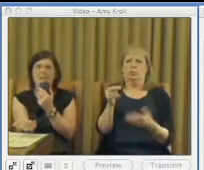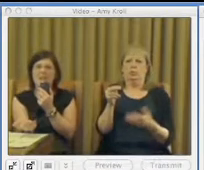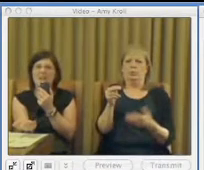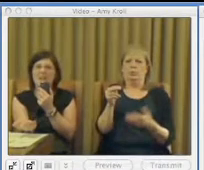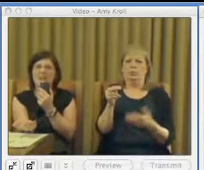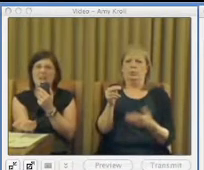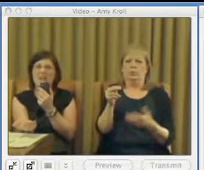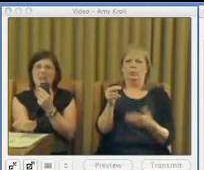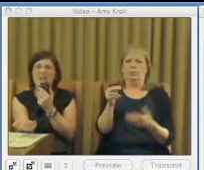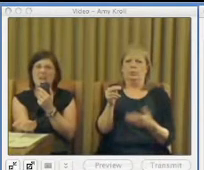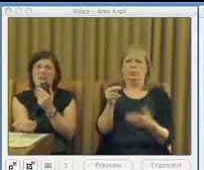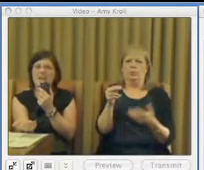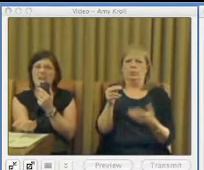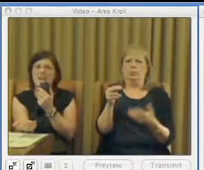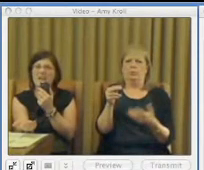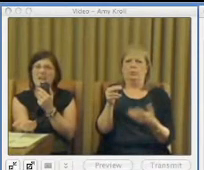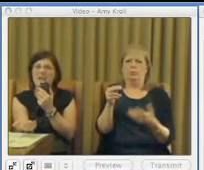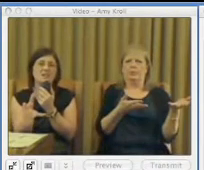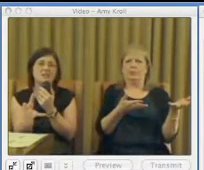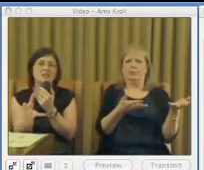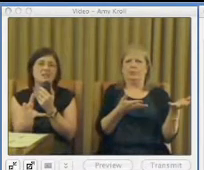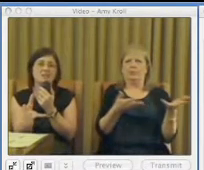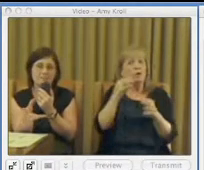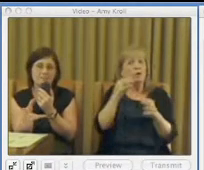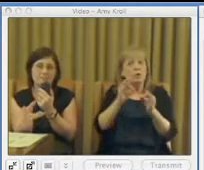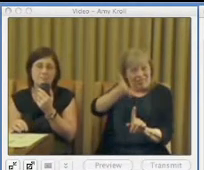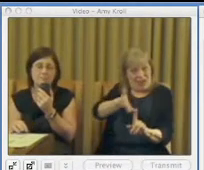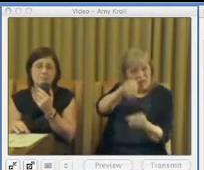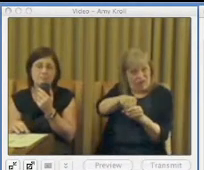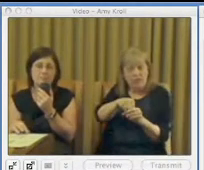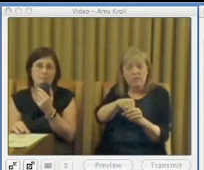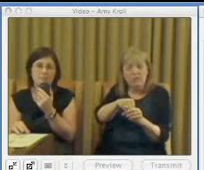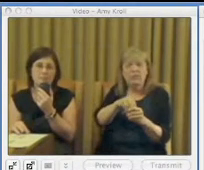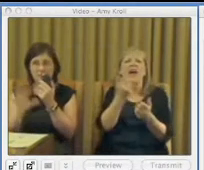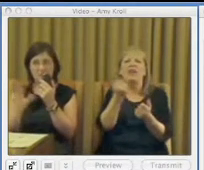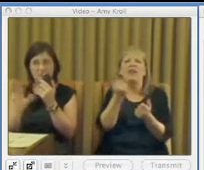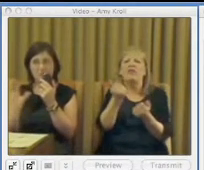impartial. Because just because they're there means it changes the dynamic.